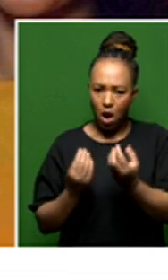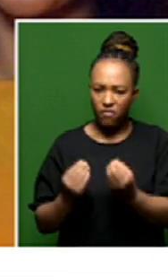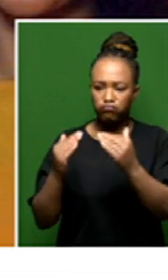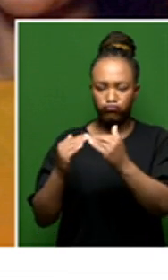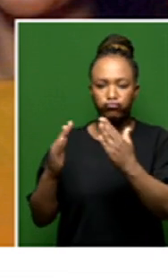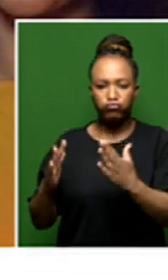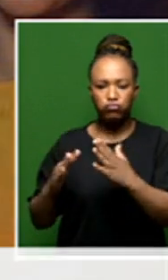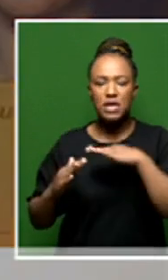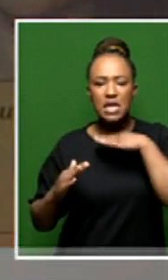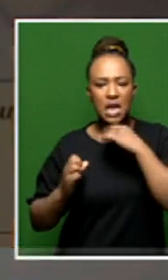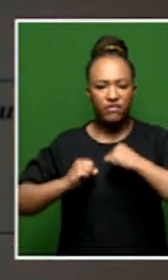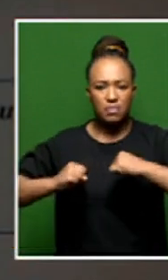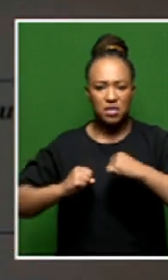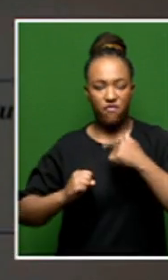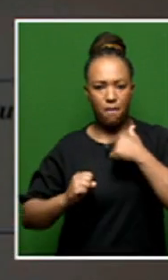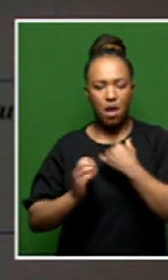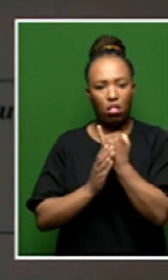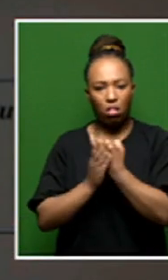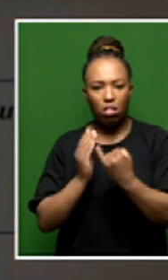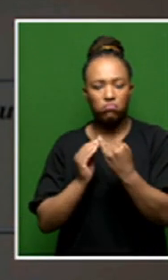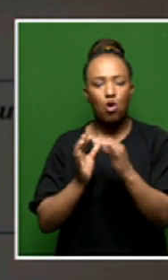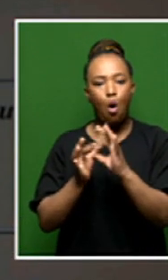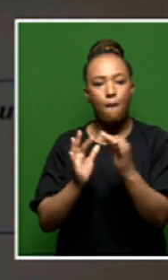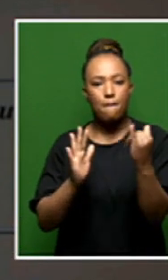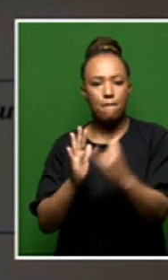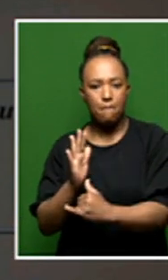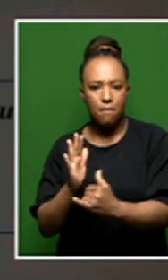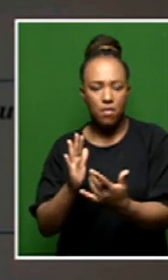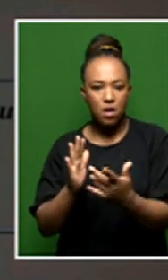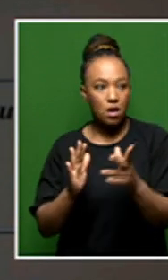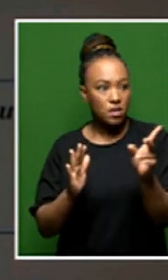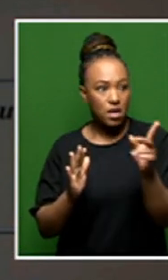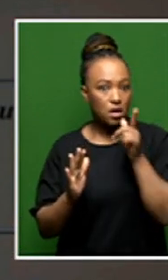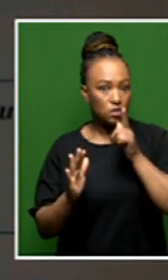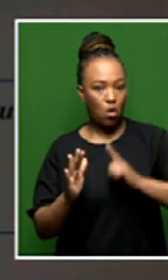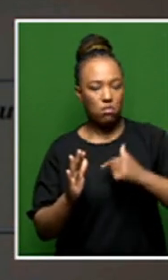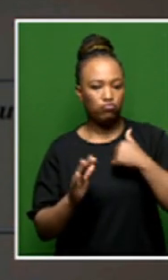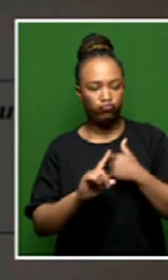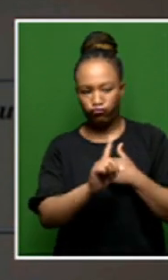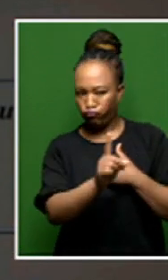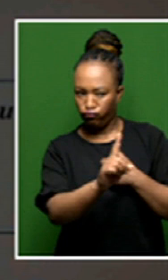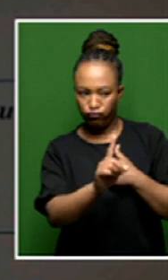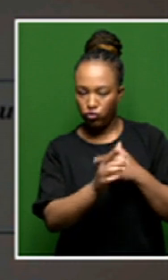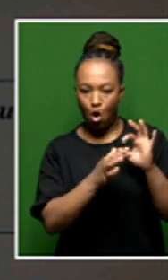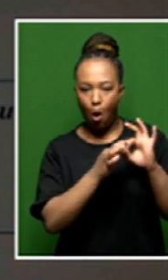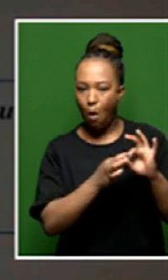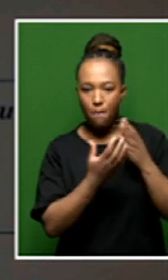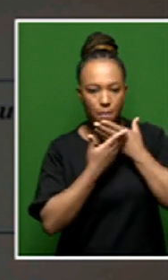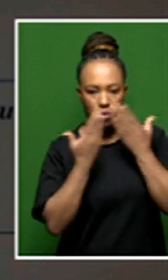space to allow me to quarantine at home. I was told that there were no directives around at-home